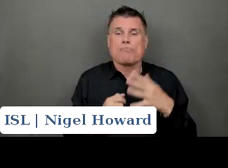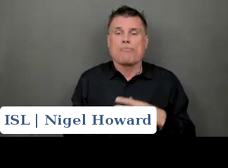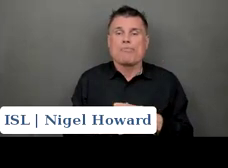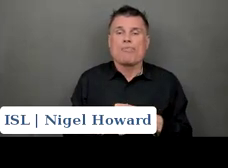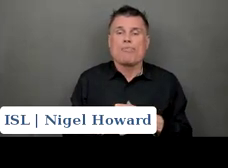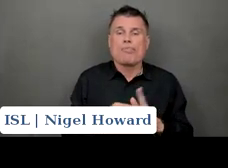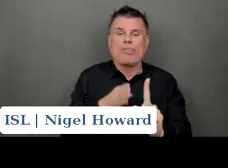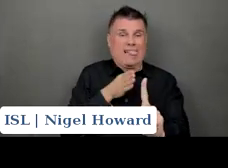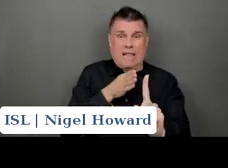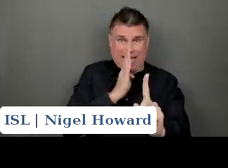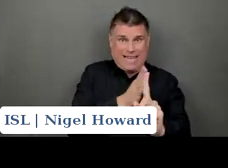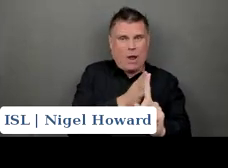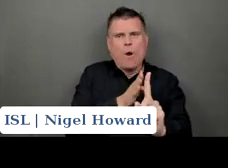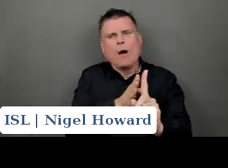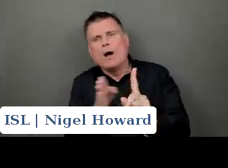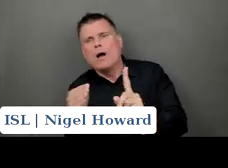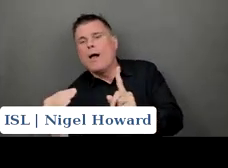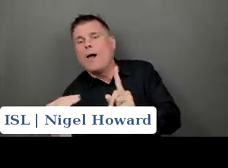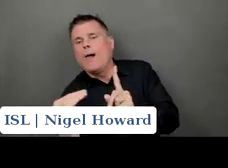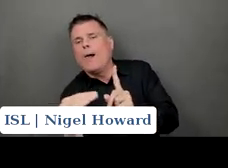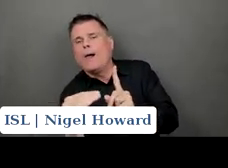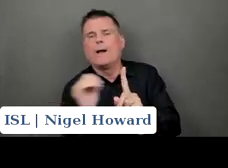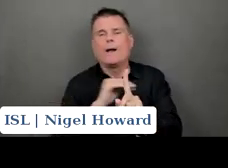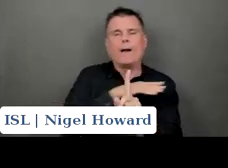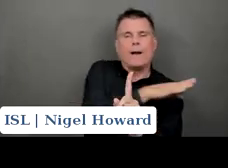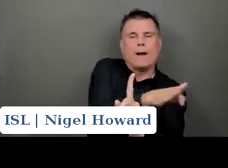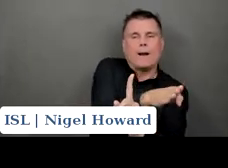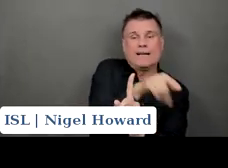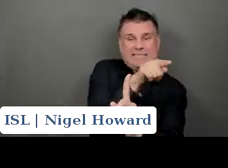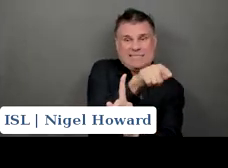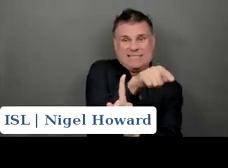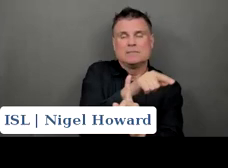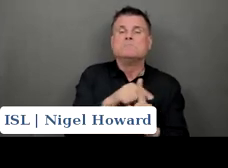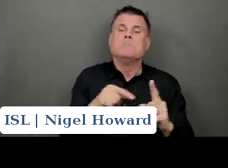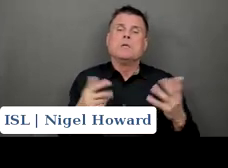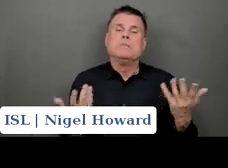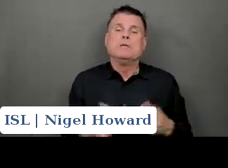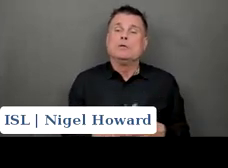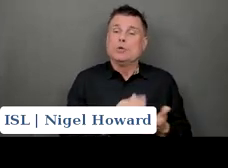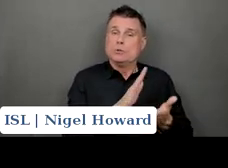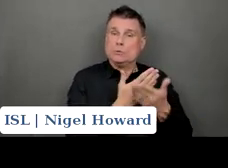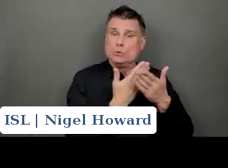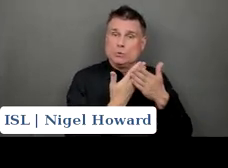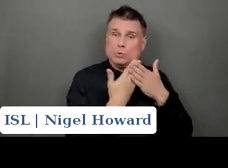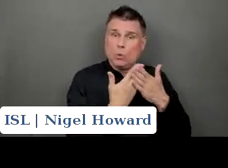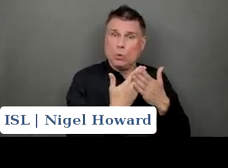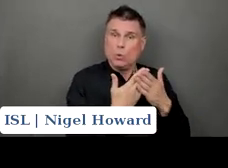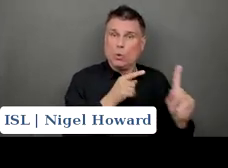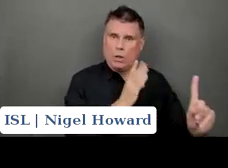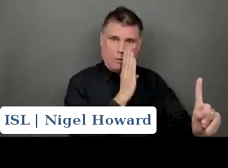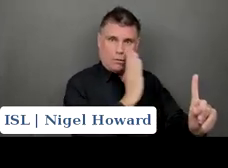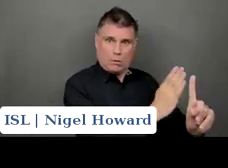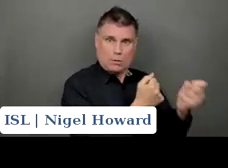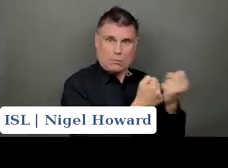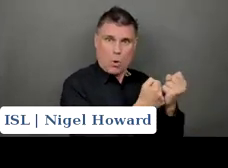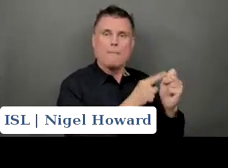other sectors that may not directly contribute to a care and support system, but sectors without which we could not have robust care